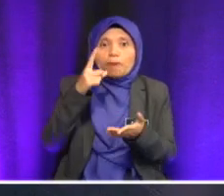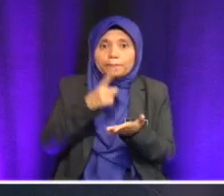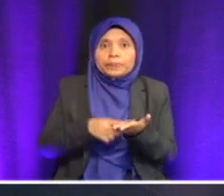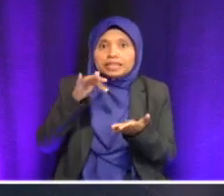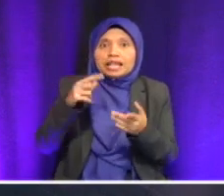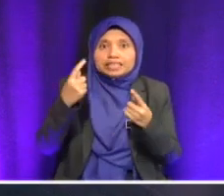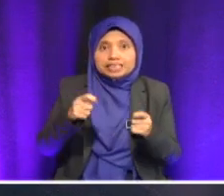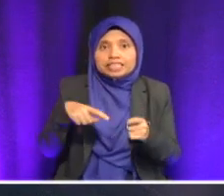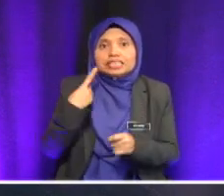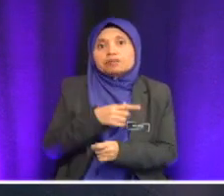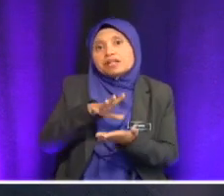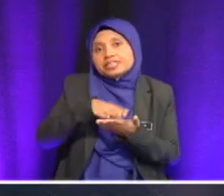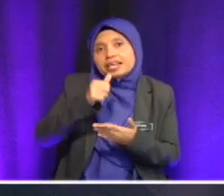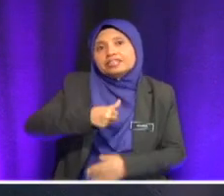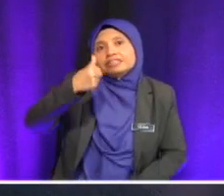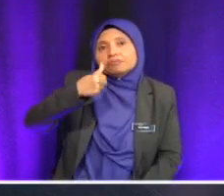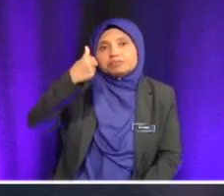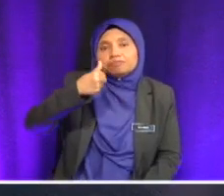give me a thumbs up.